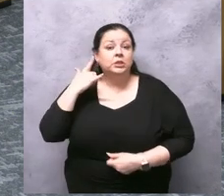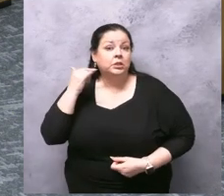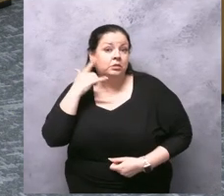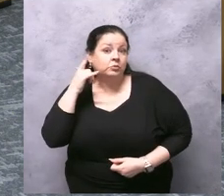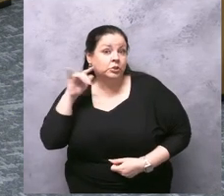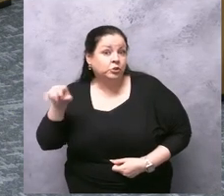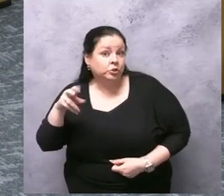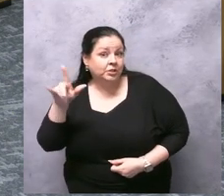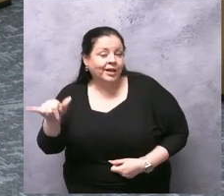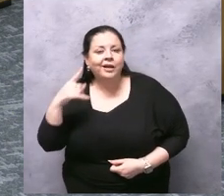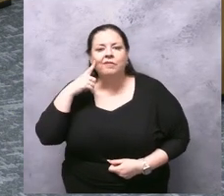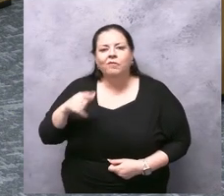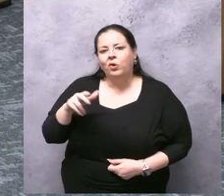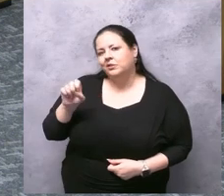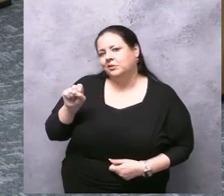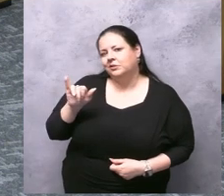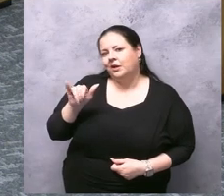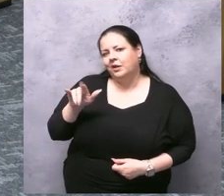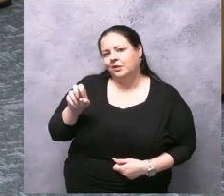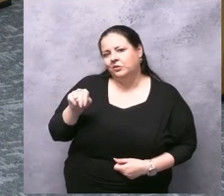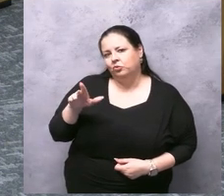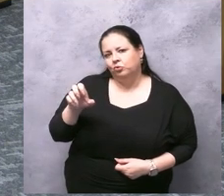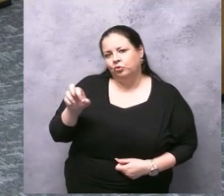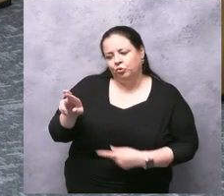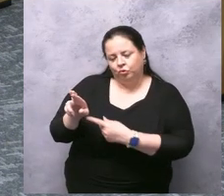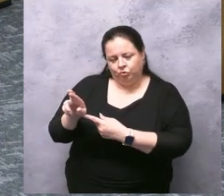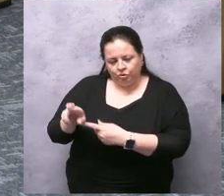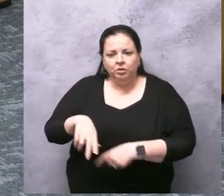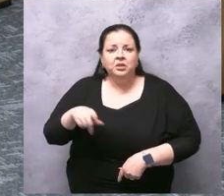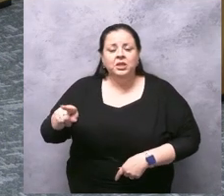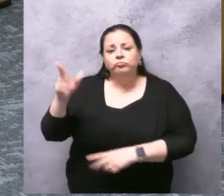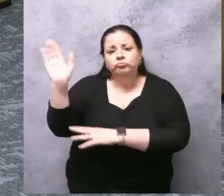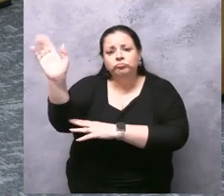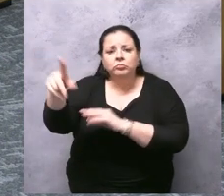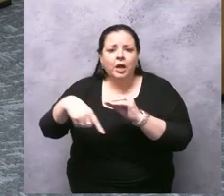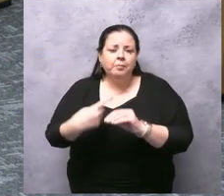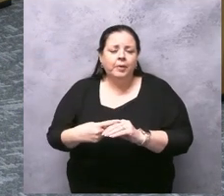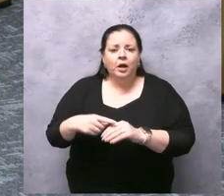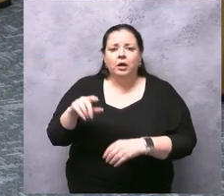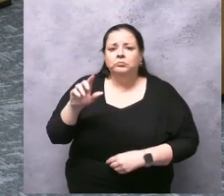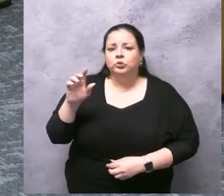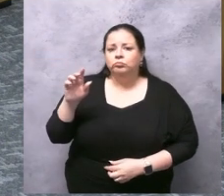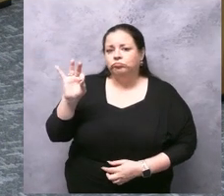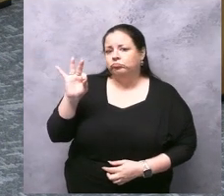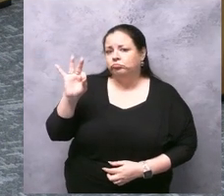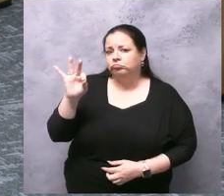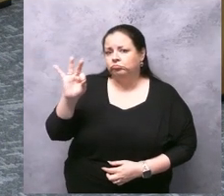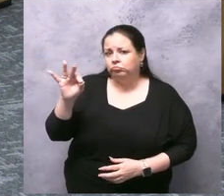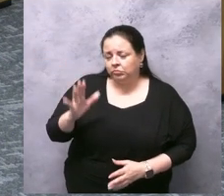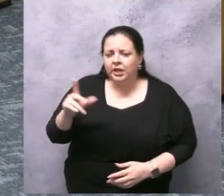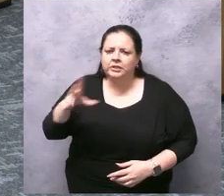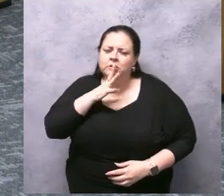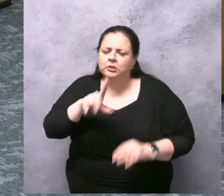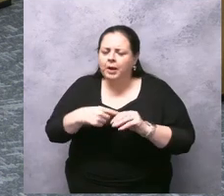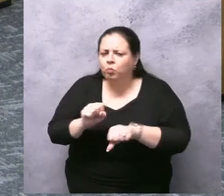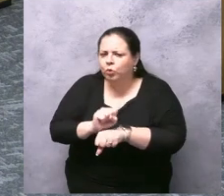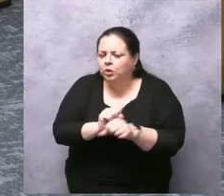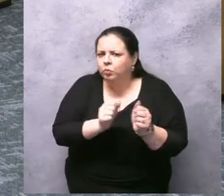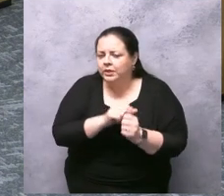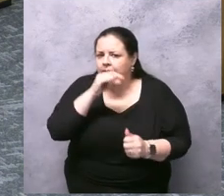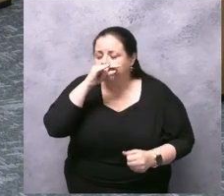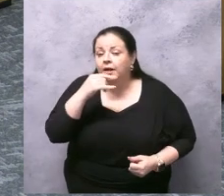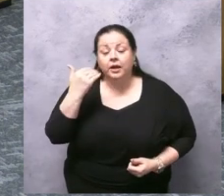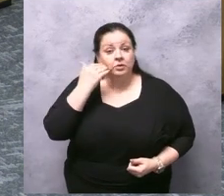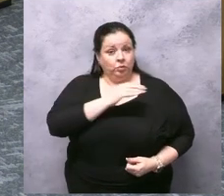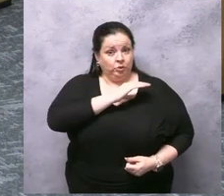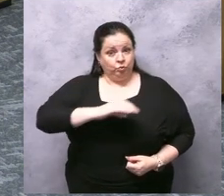for possession of a silencer. He spoke at the state level last April about chaplains with Natalie and others, and he talked about how he works with kids. I know that Christian